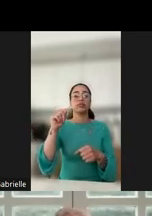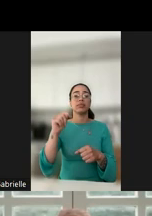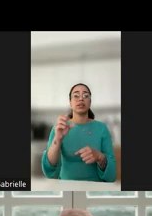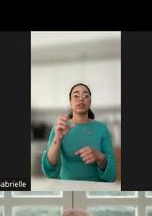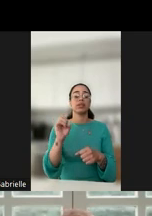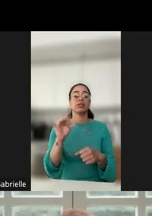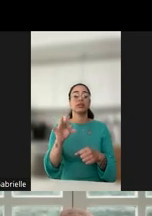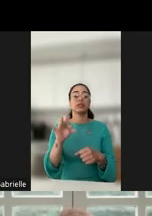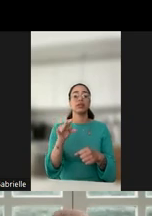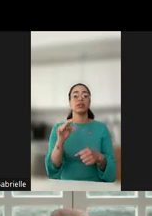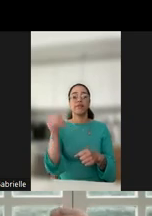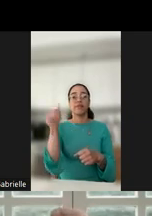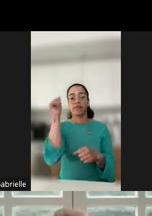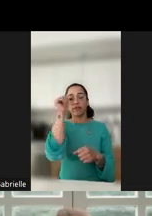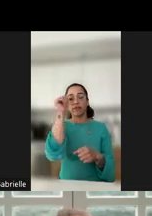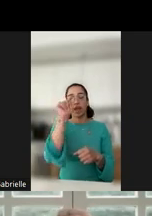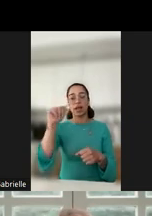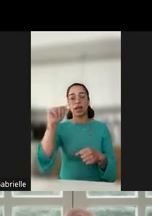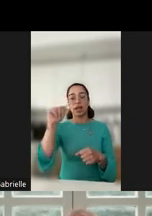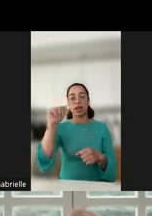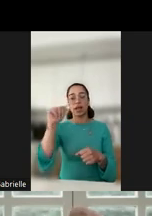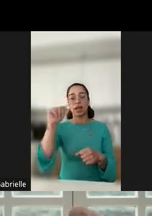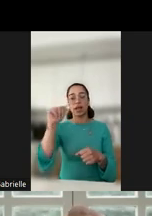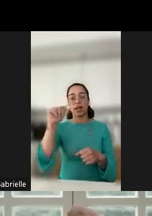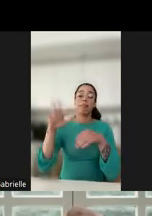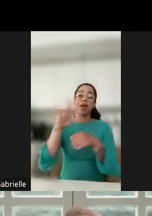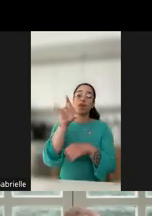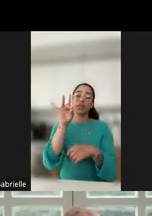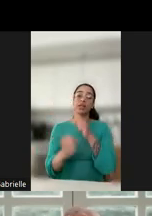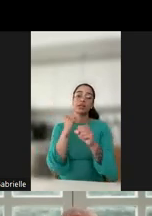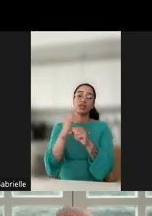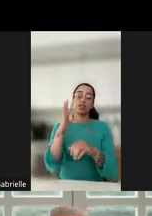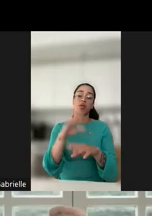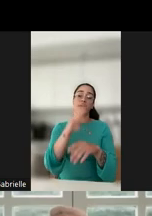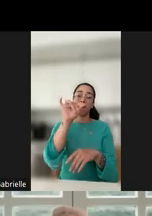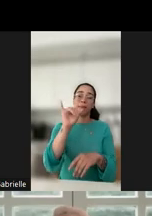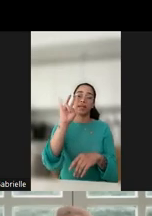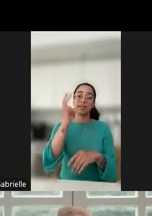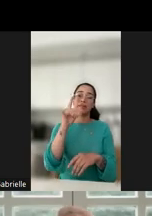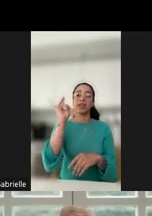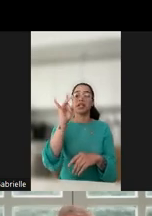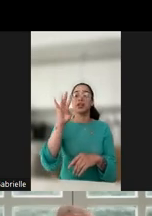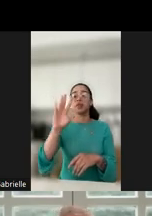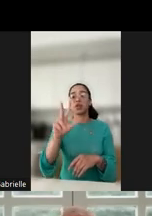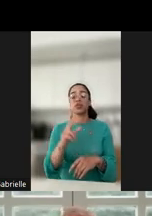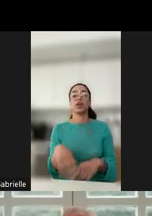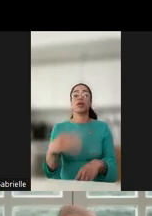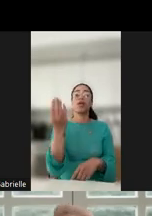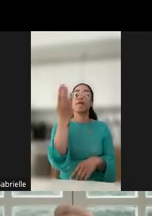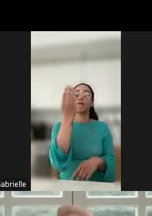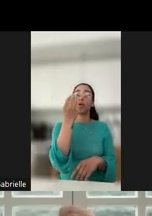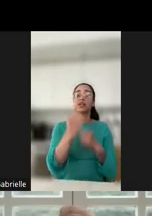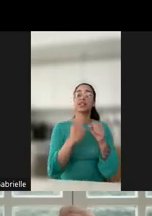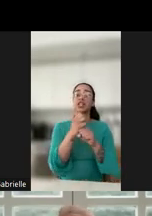about 180 years ago, on May 7th, 1843, a 14-year-old